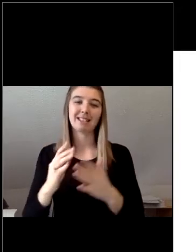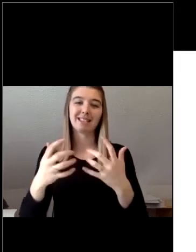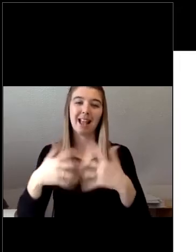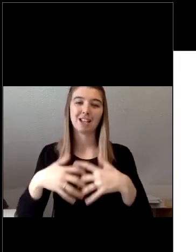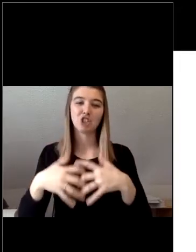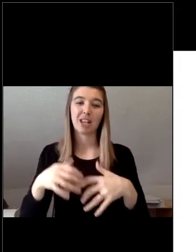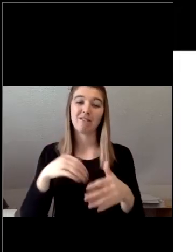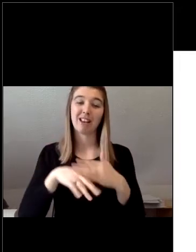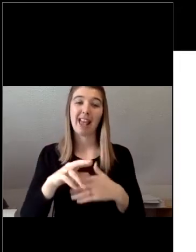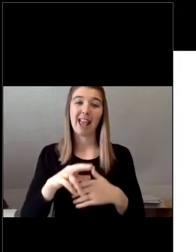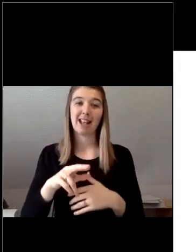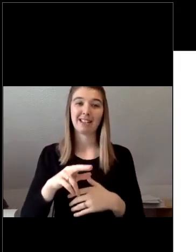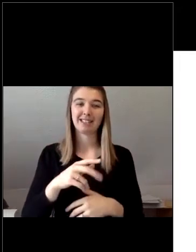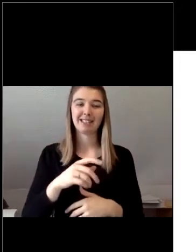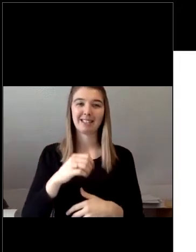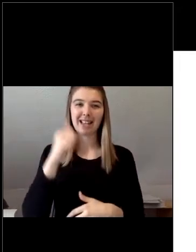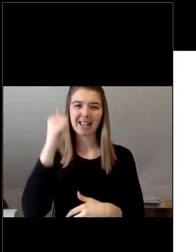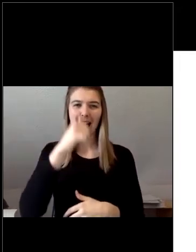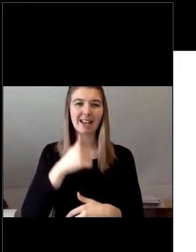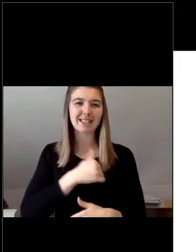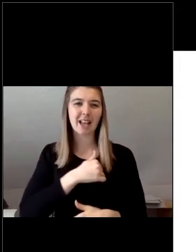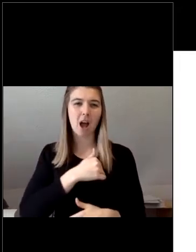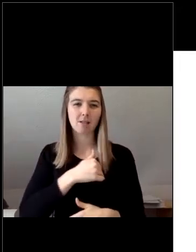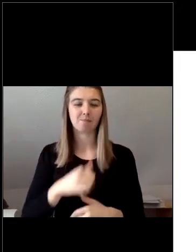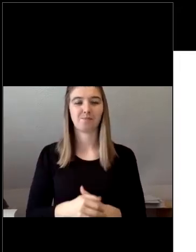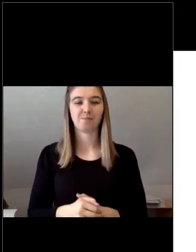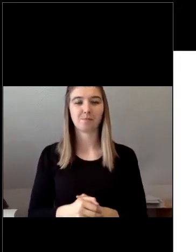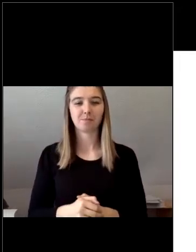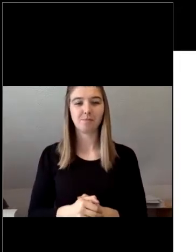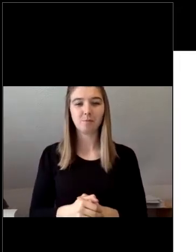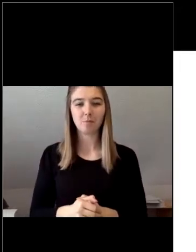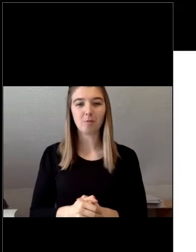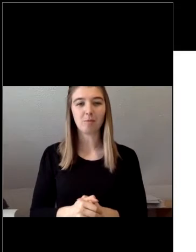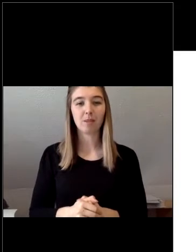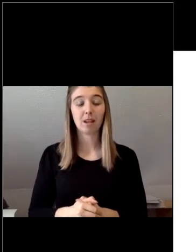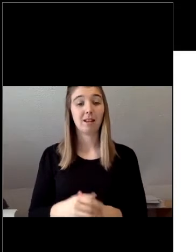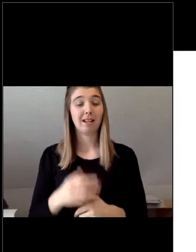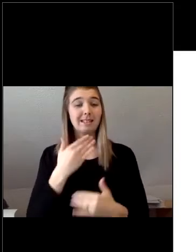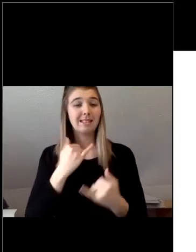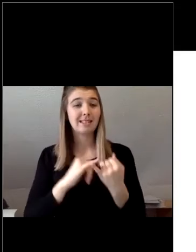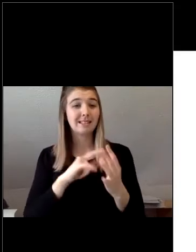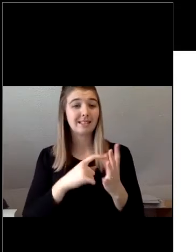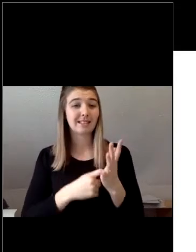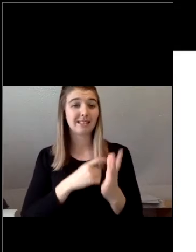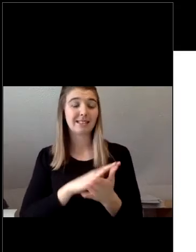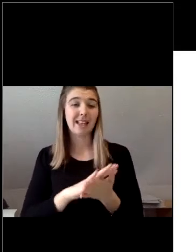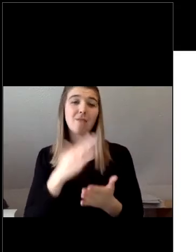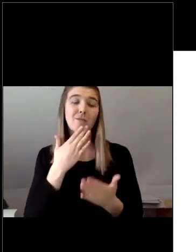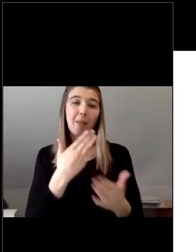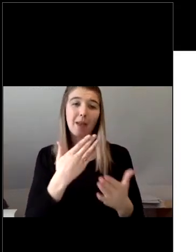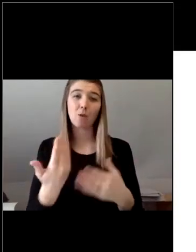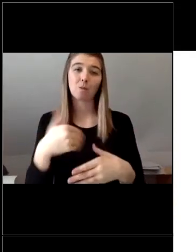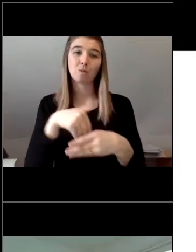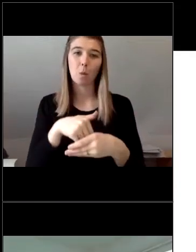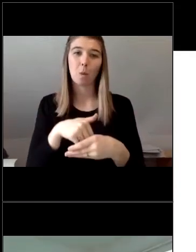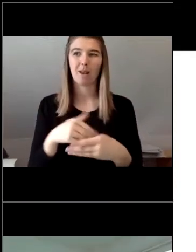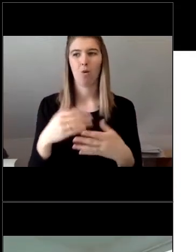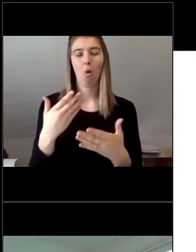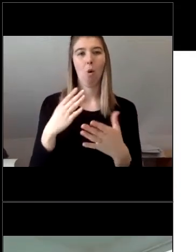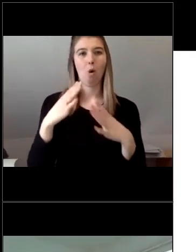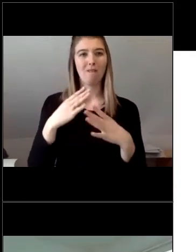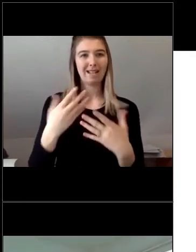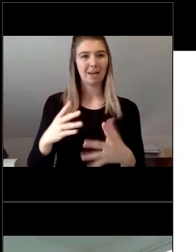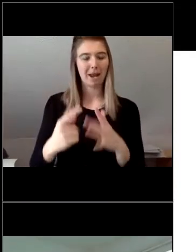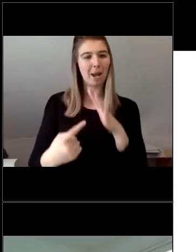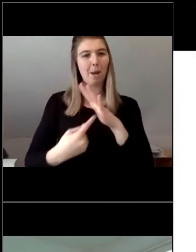you for joining us. Clearly, we've already had some very important topics brought up, and I'm sure you will have more to add to